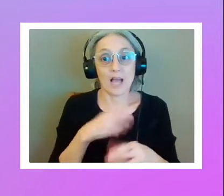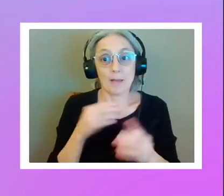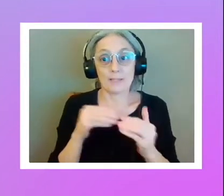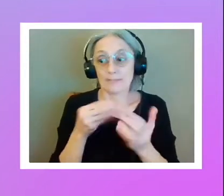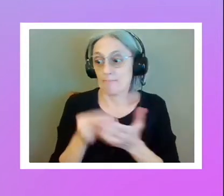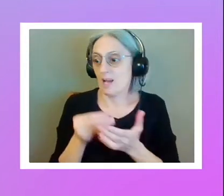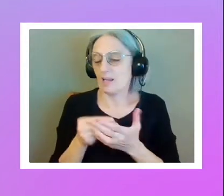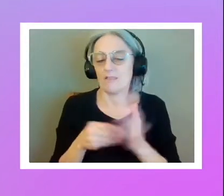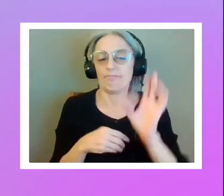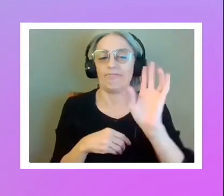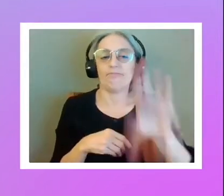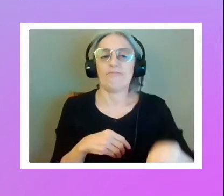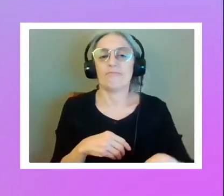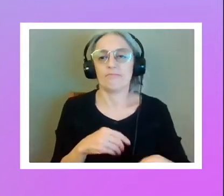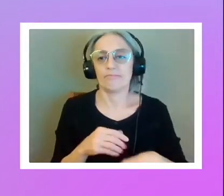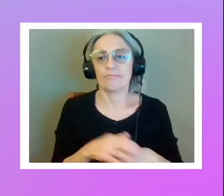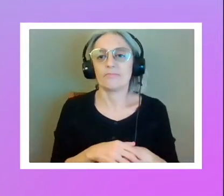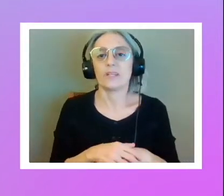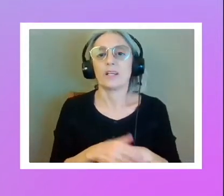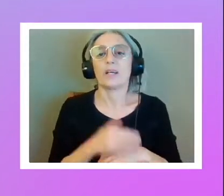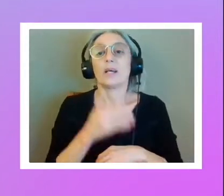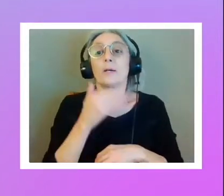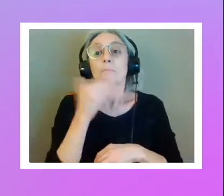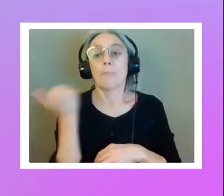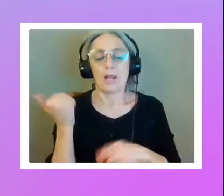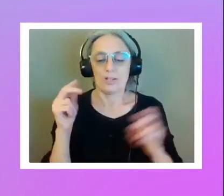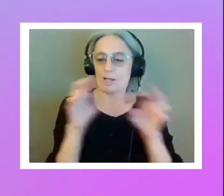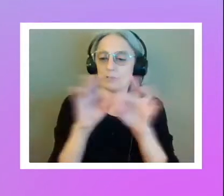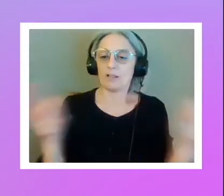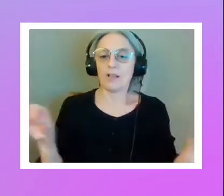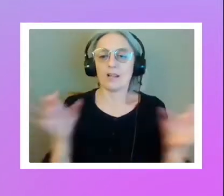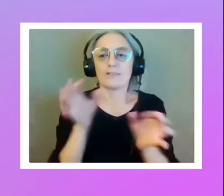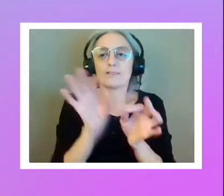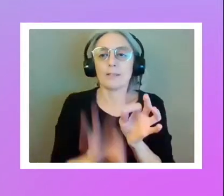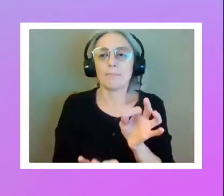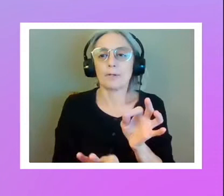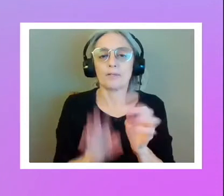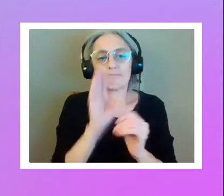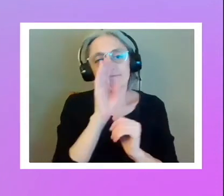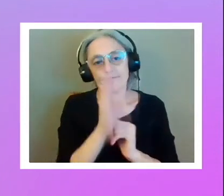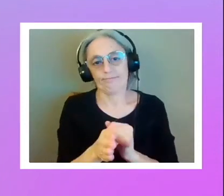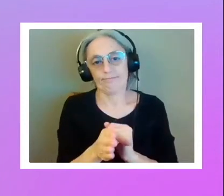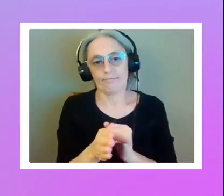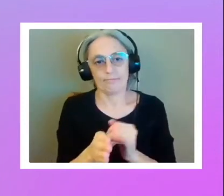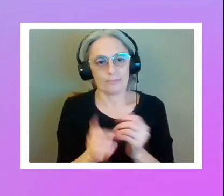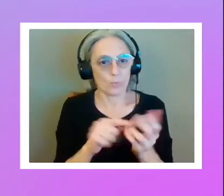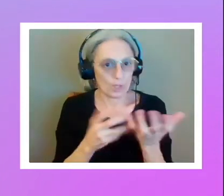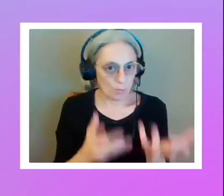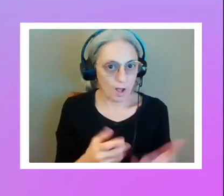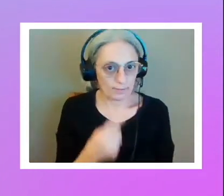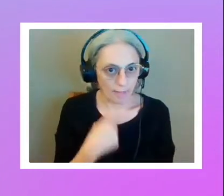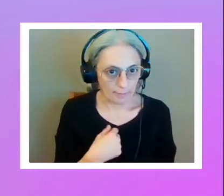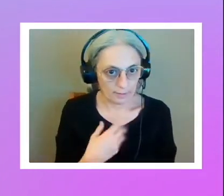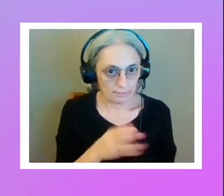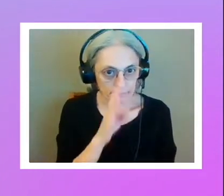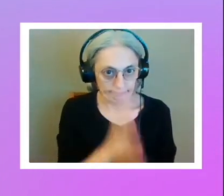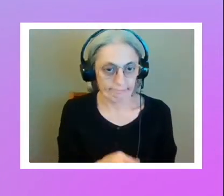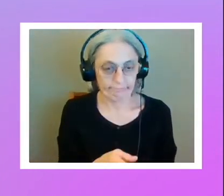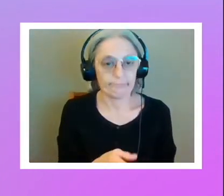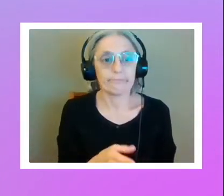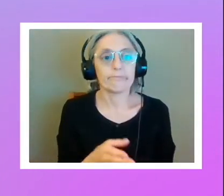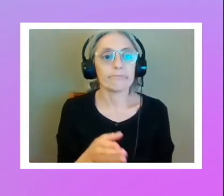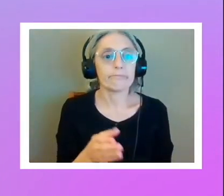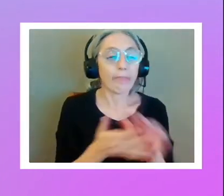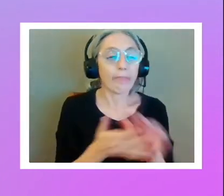to follow a simple, no nonsense approach. Tell me what you want. Say it. Put it out there. We don't have time to beat around the